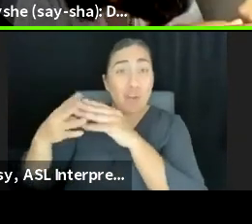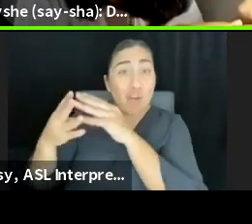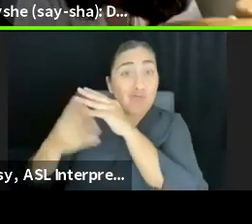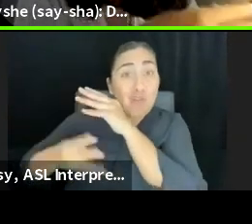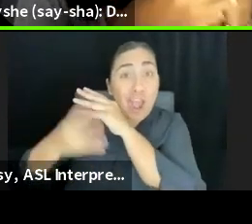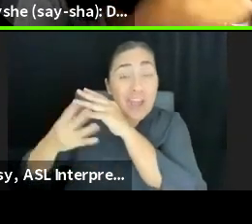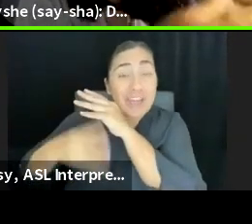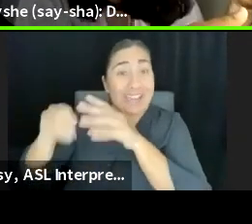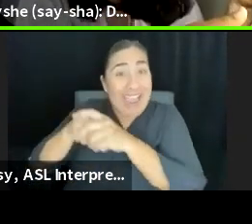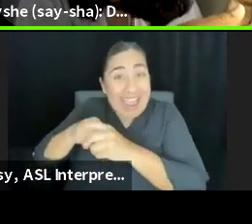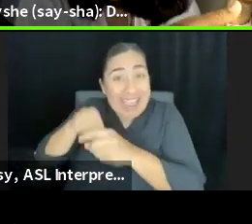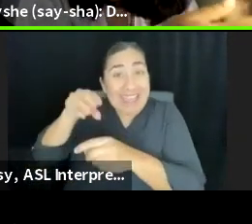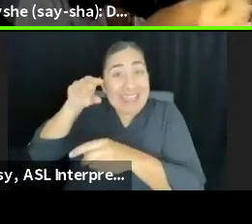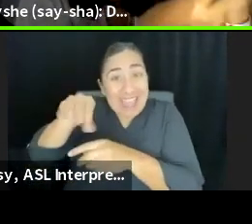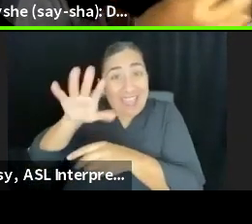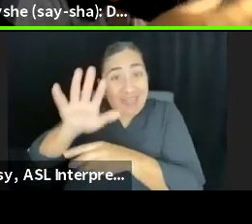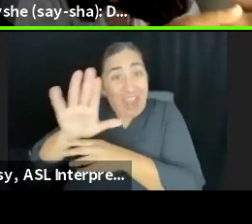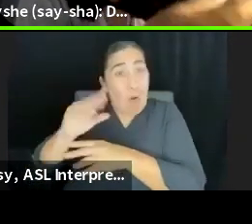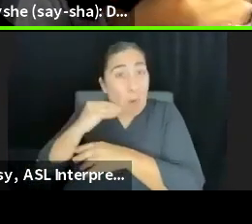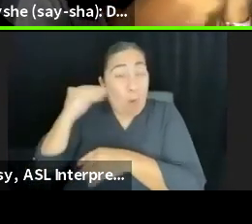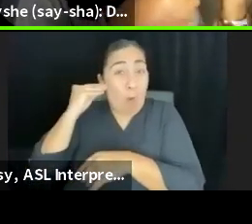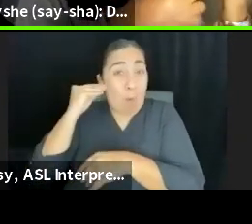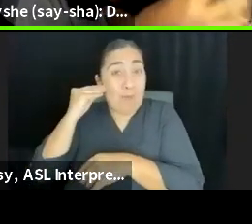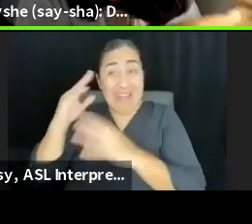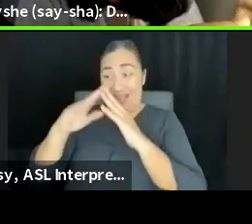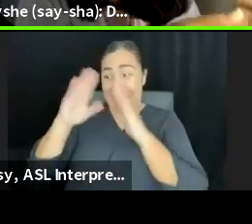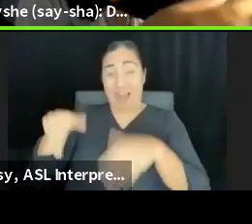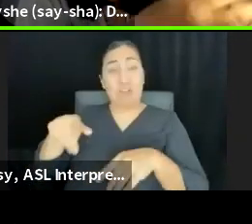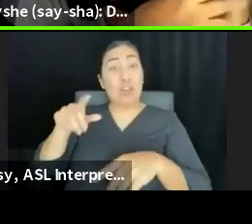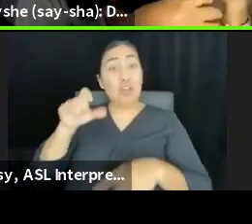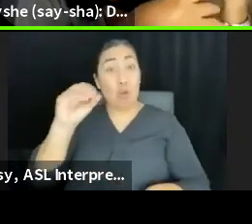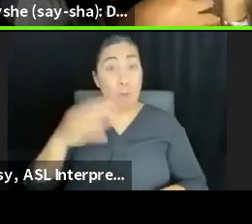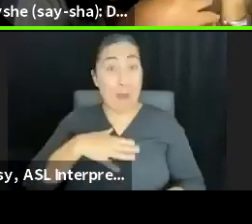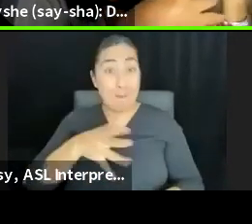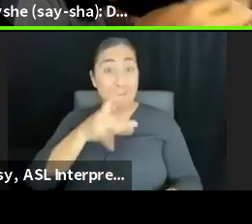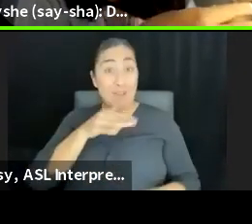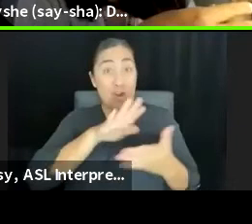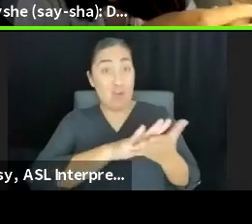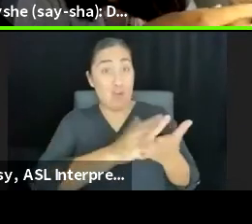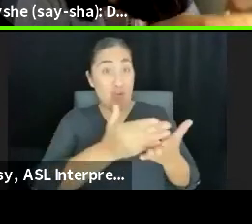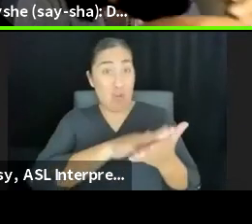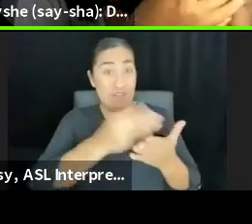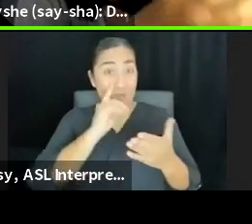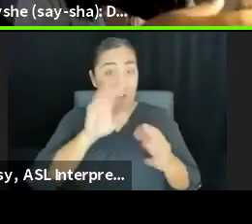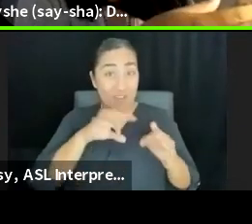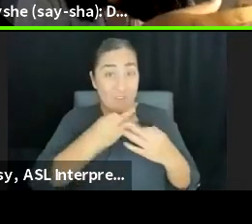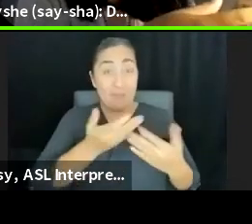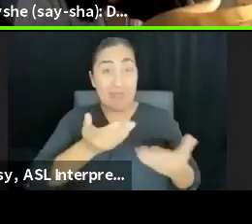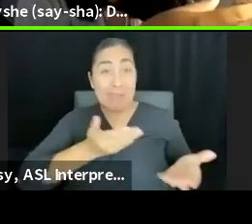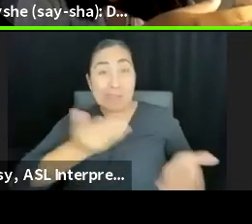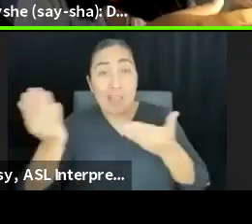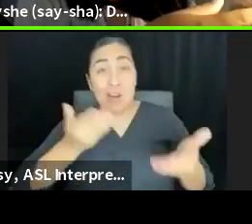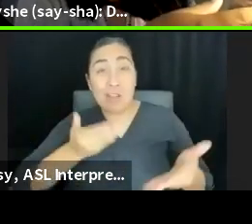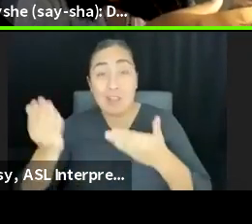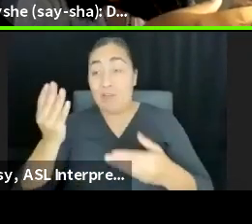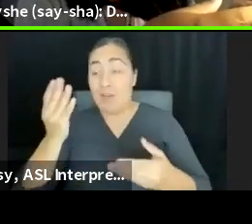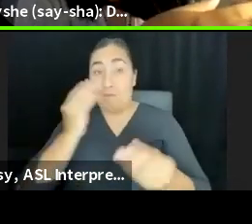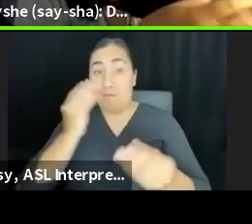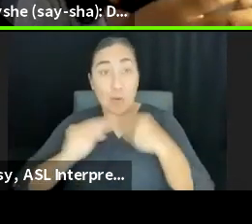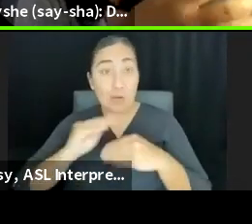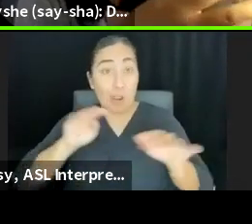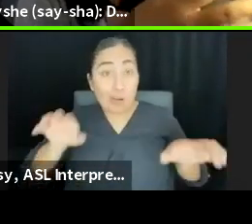my mother is cooking for the family, and she is delivering food and doing all these things out of pocket,